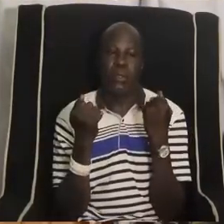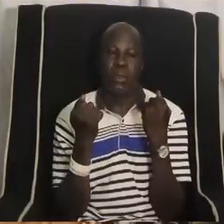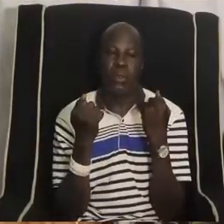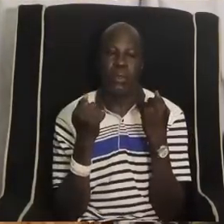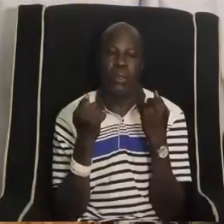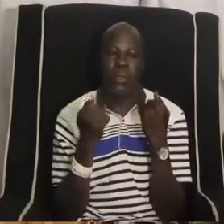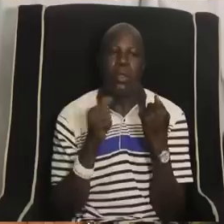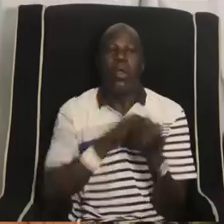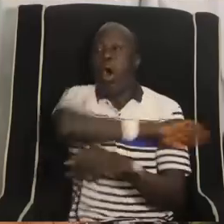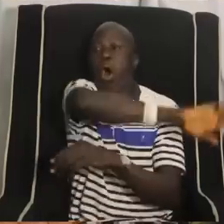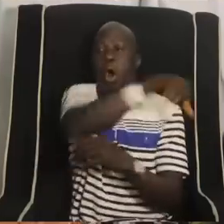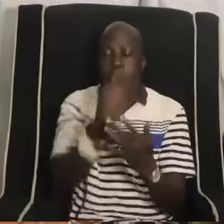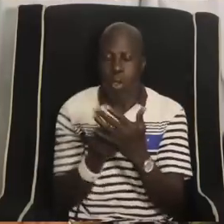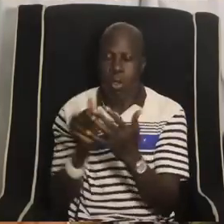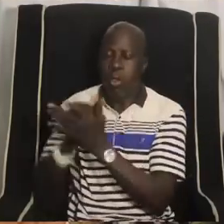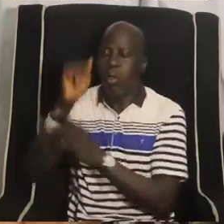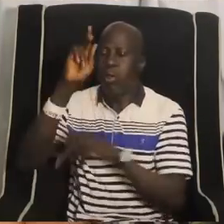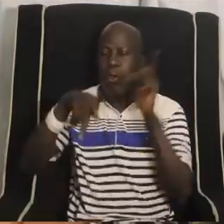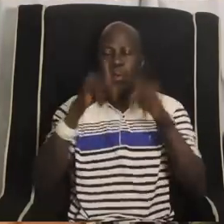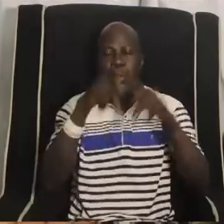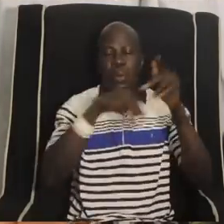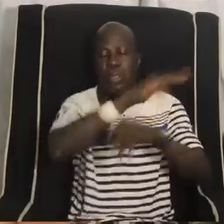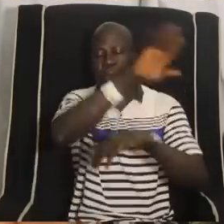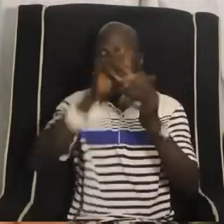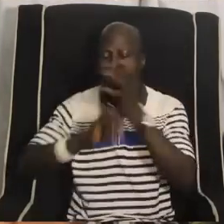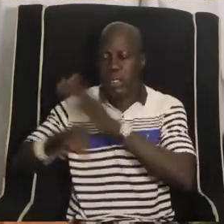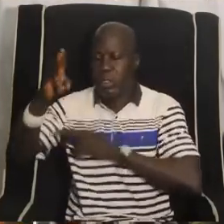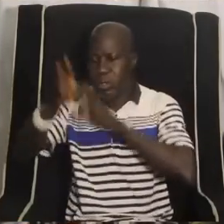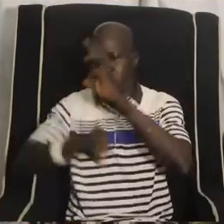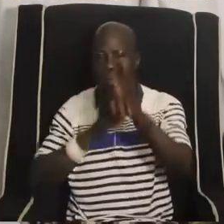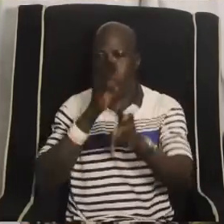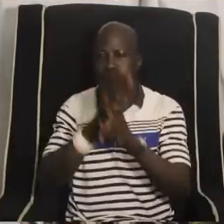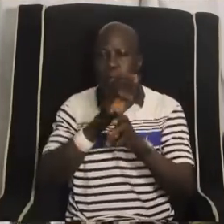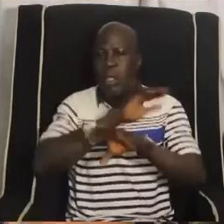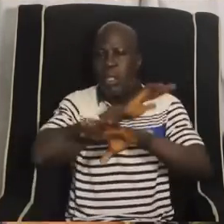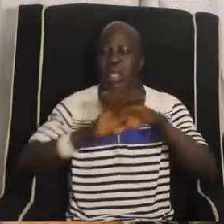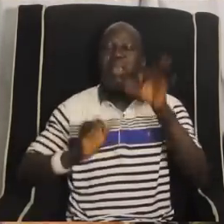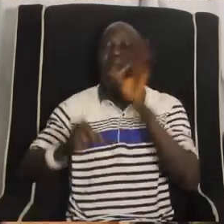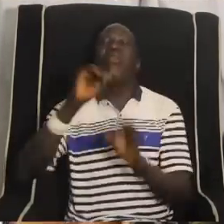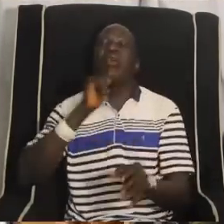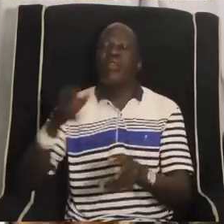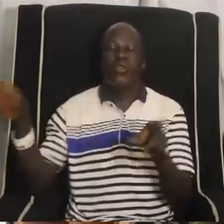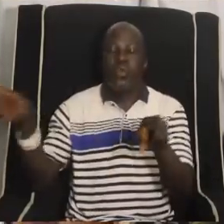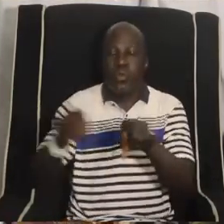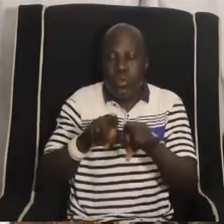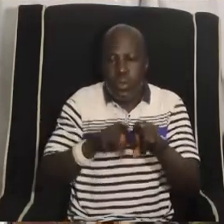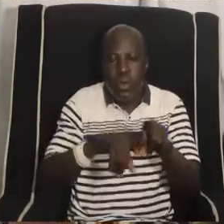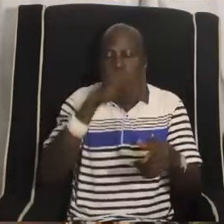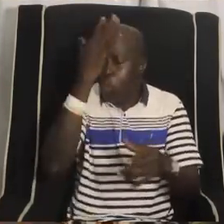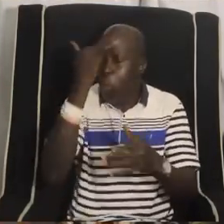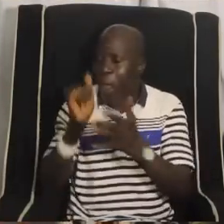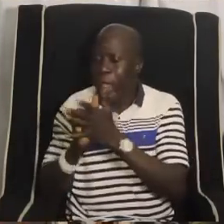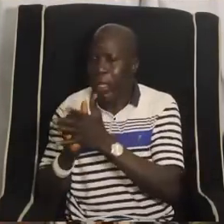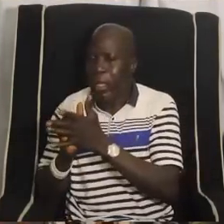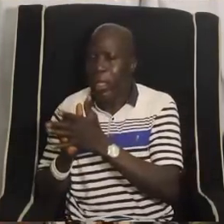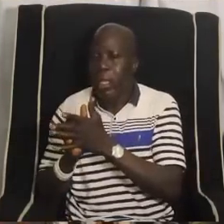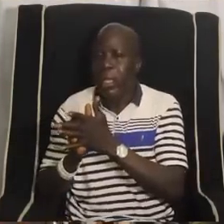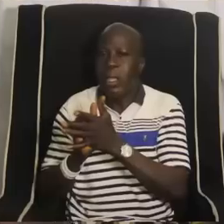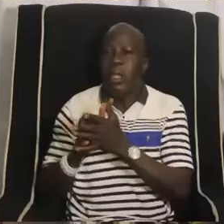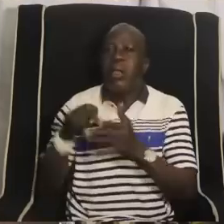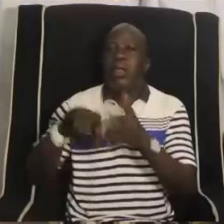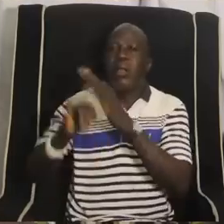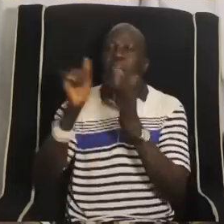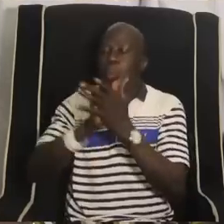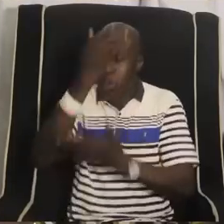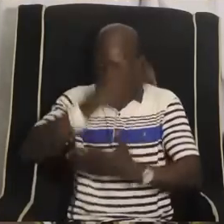of God. Gbogbo ẹ̀dá ènìyàn ti ń bẹ láyé. Every mankind in the land of the living. Tí ò bá wá rí bẹ́ẹ̀. If it's not so. Kí ló dé? Why? Ṣé àbí o ní ìlú